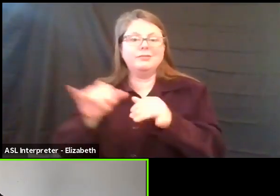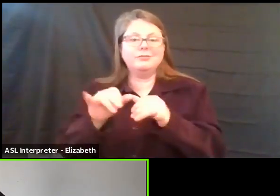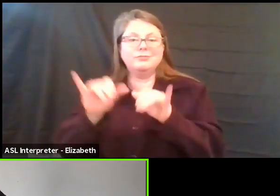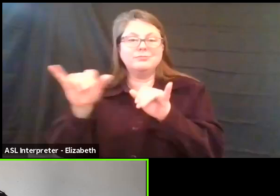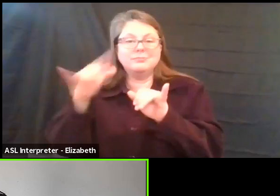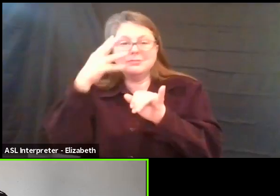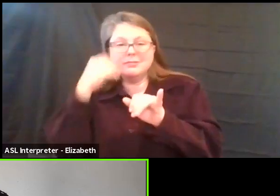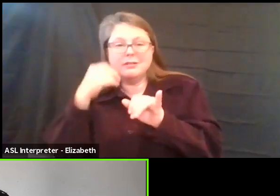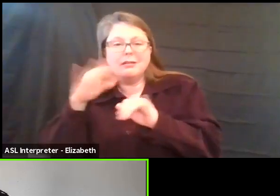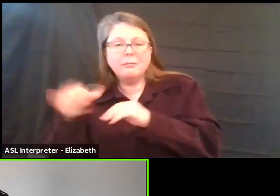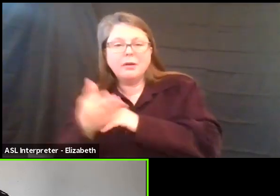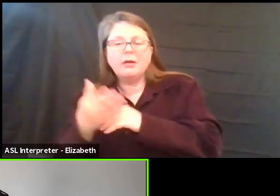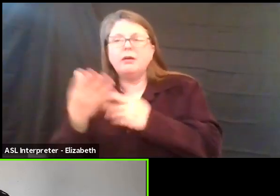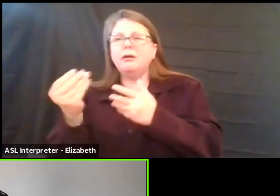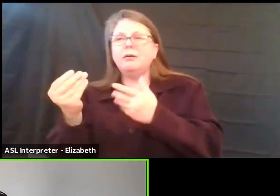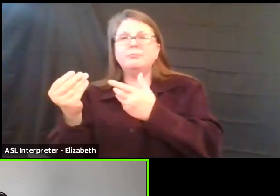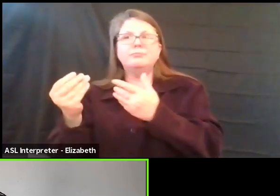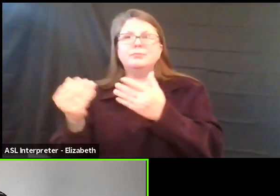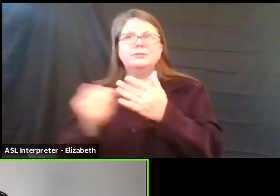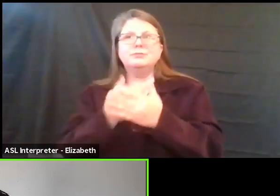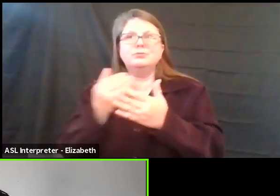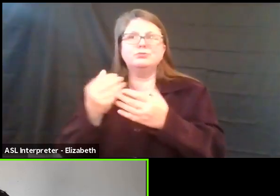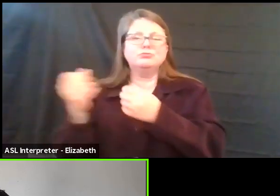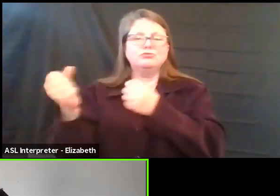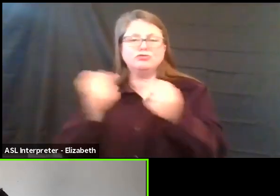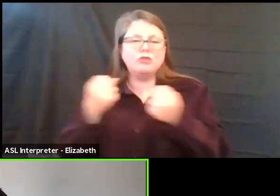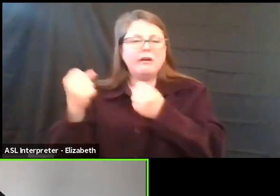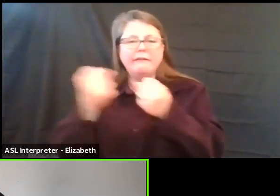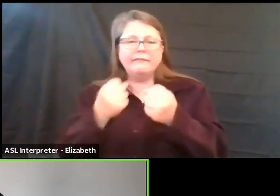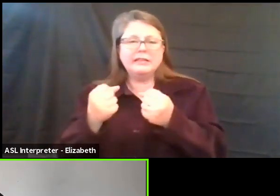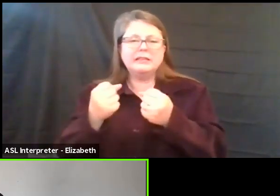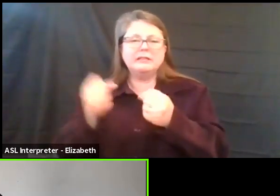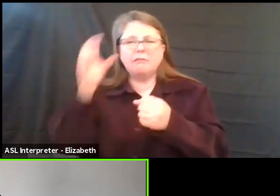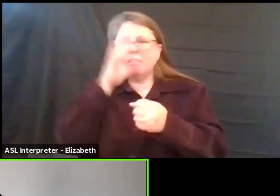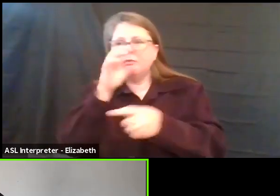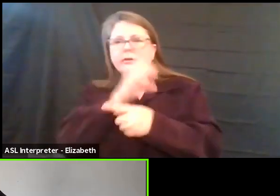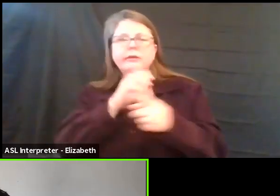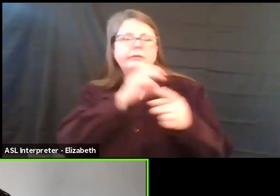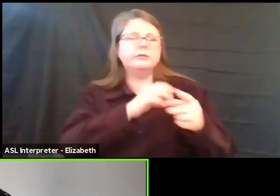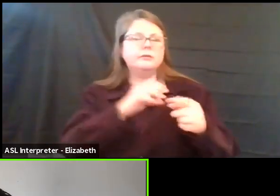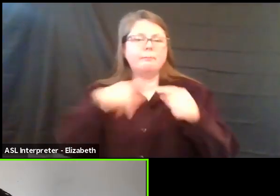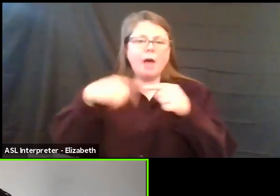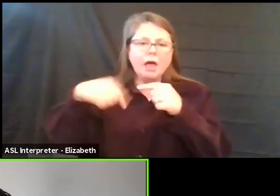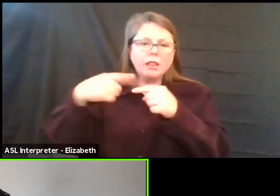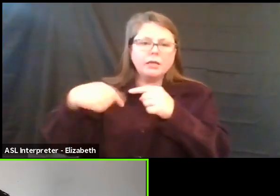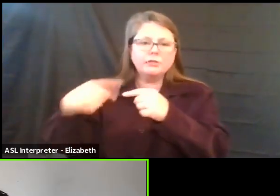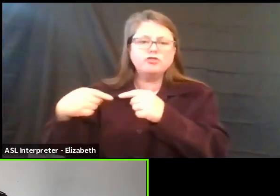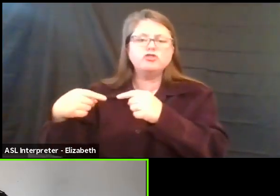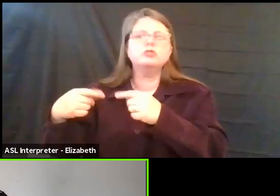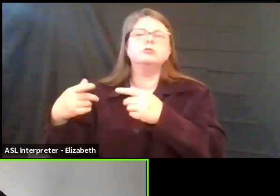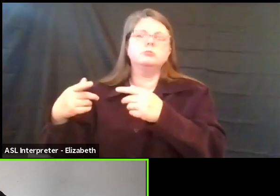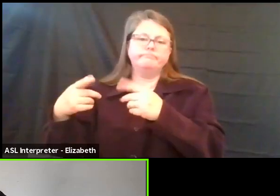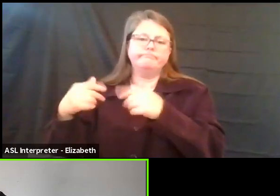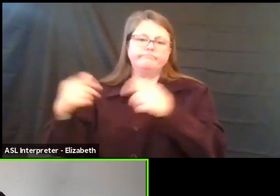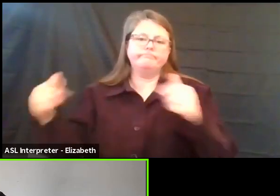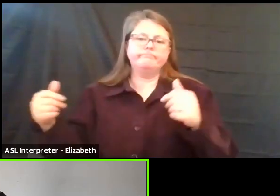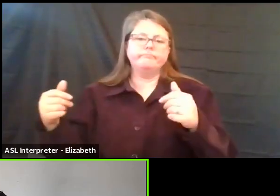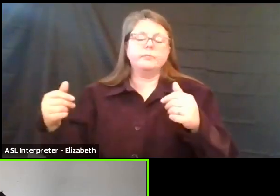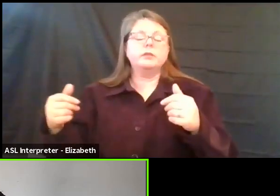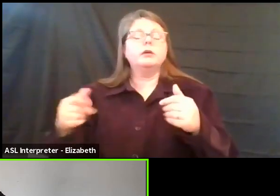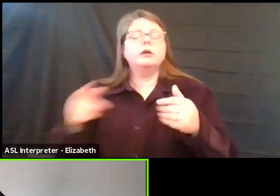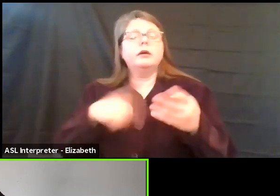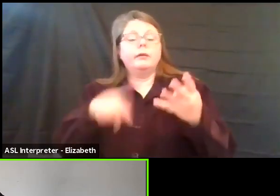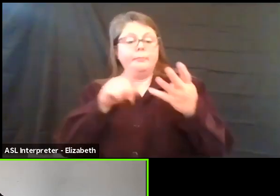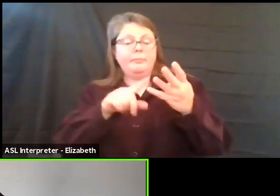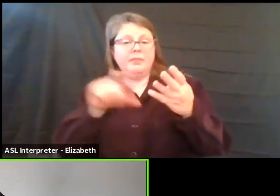mileage. Now, there are some additional coverages that you may have, things like debris removal. And I know that a lot of people are